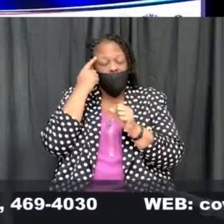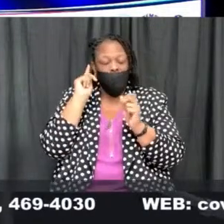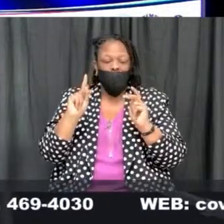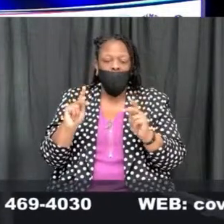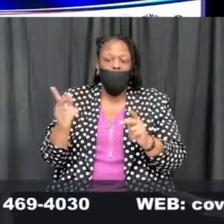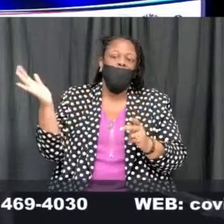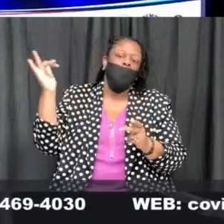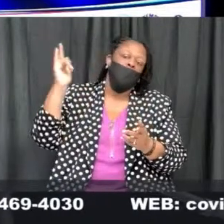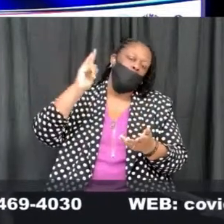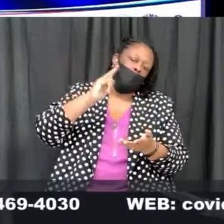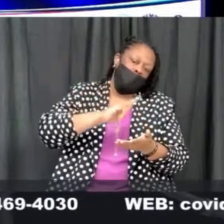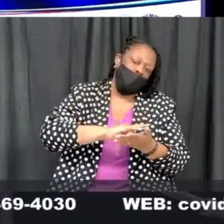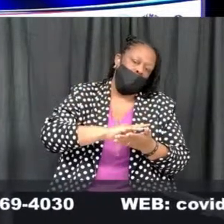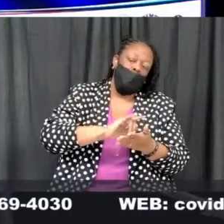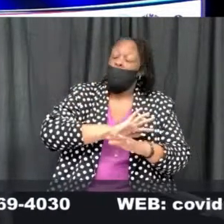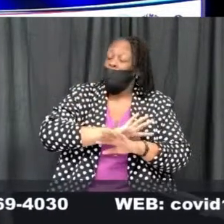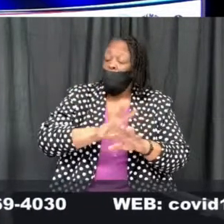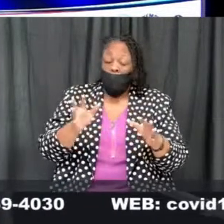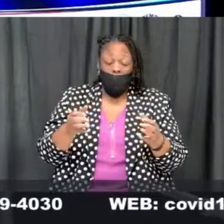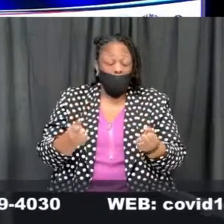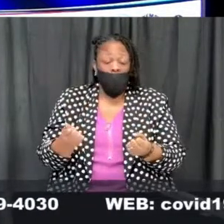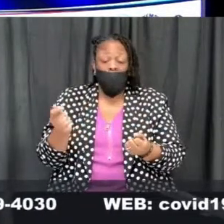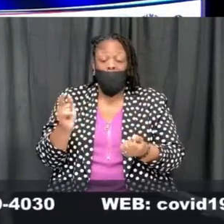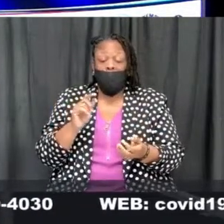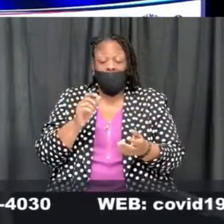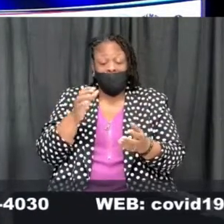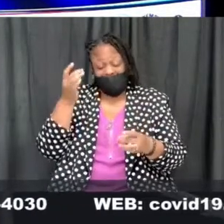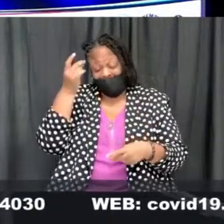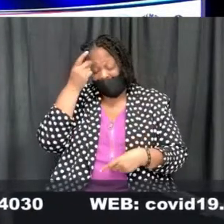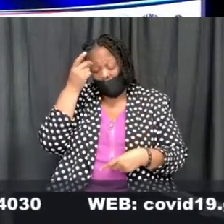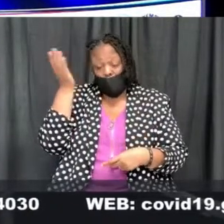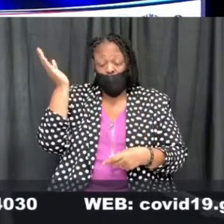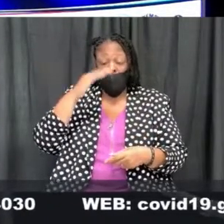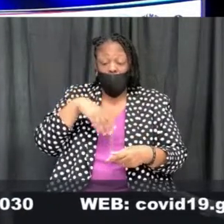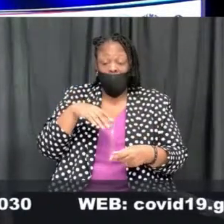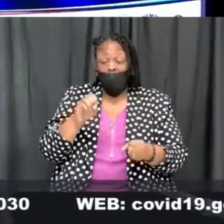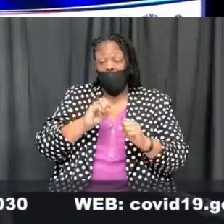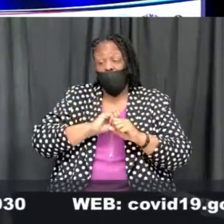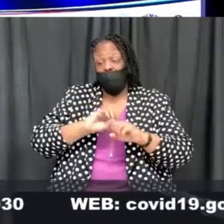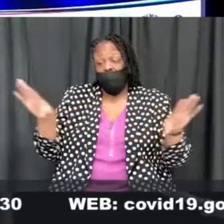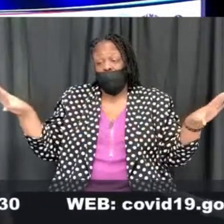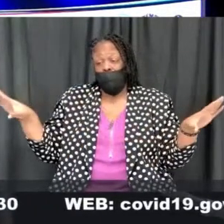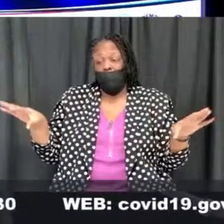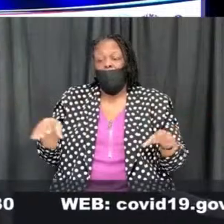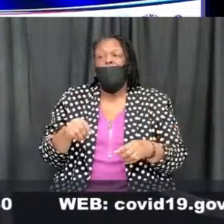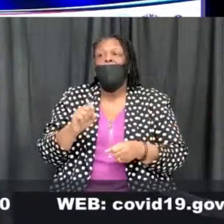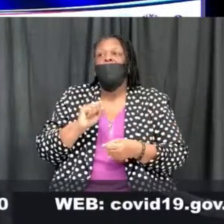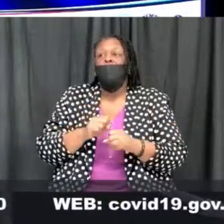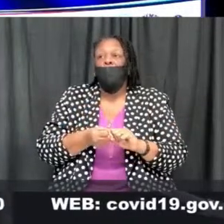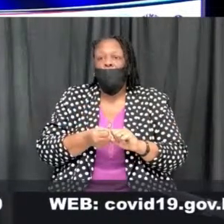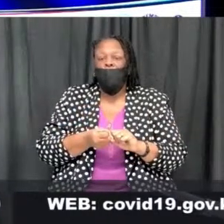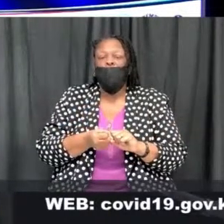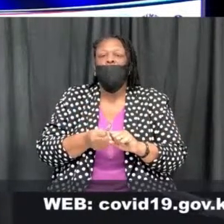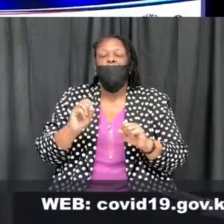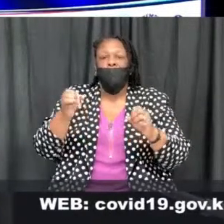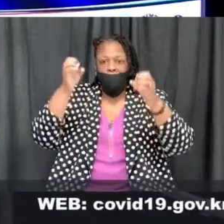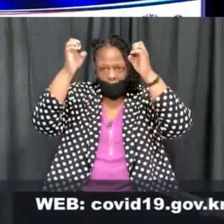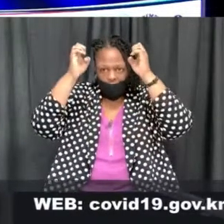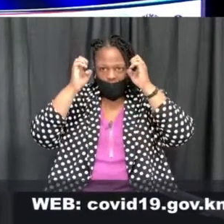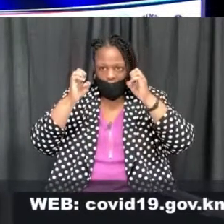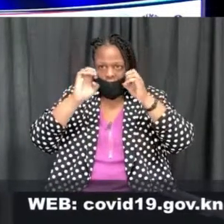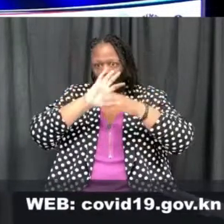country in any adverse way. As we embark upon our quest to educate the country